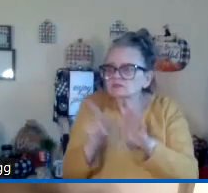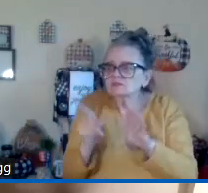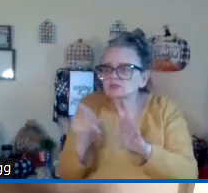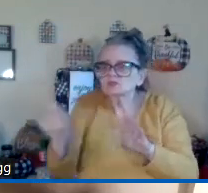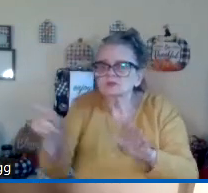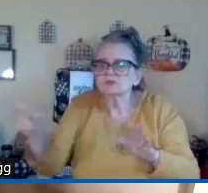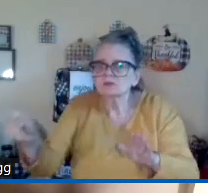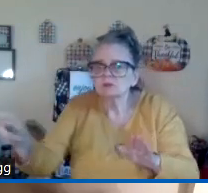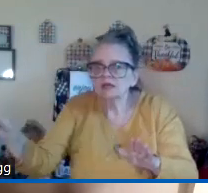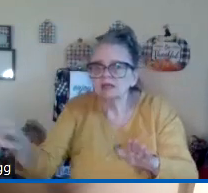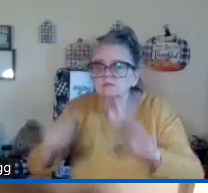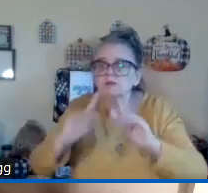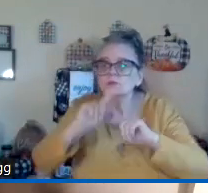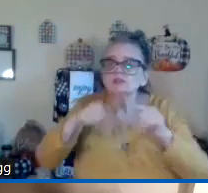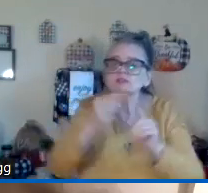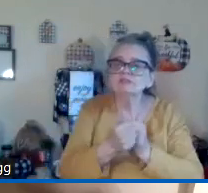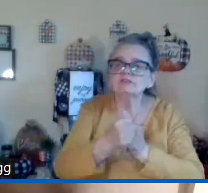When we